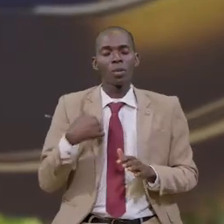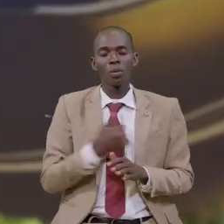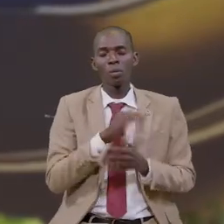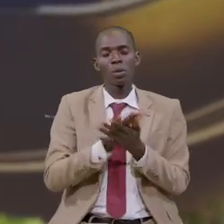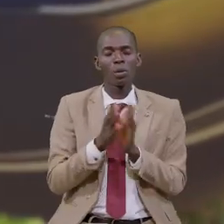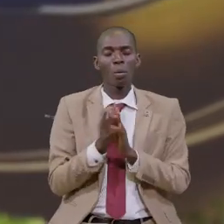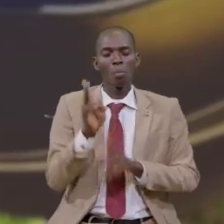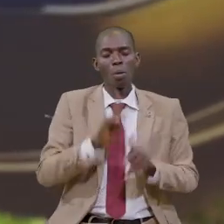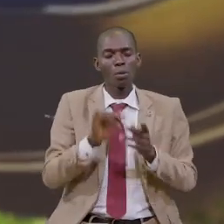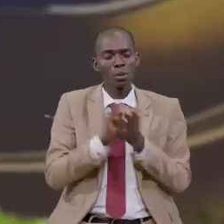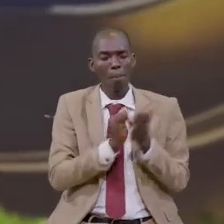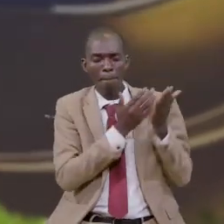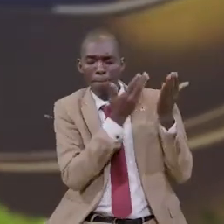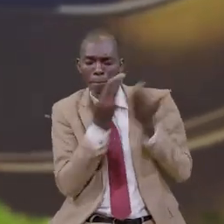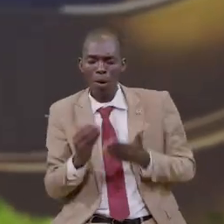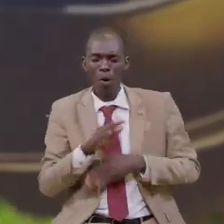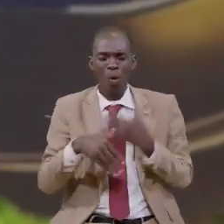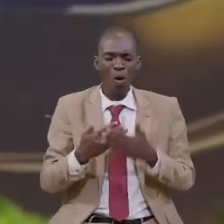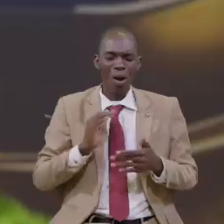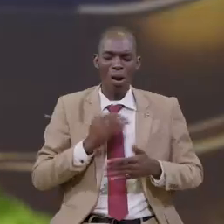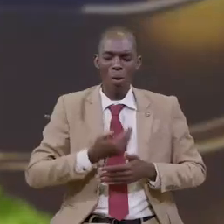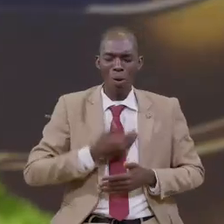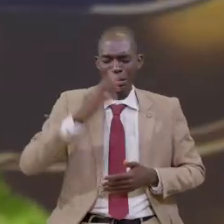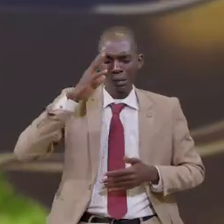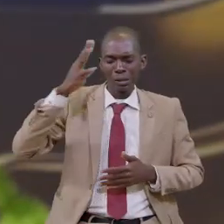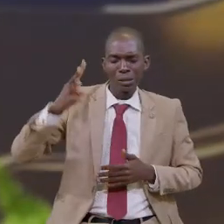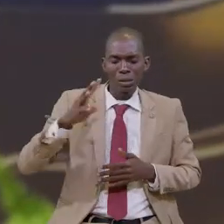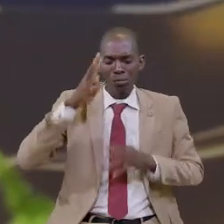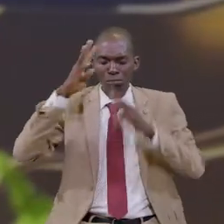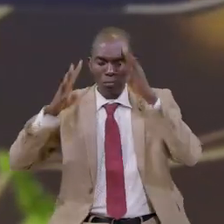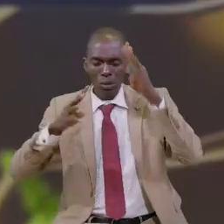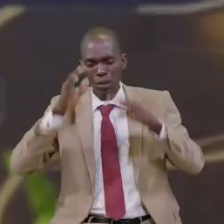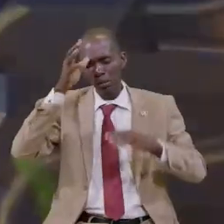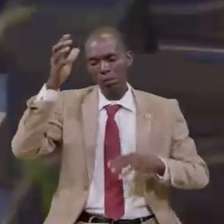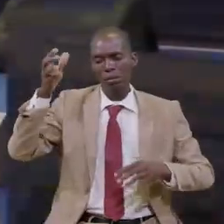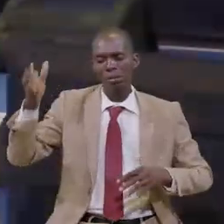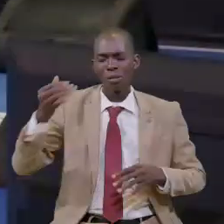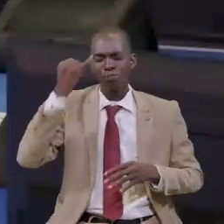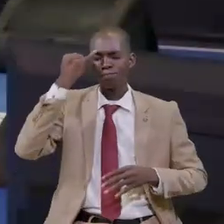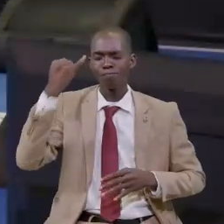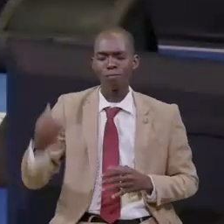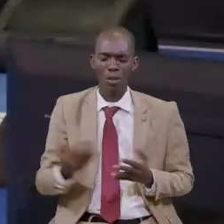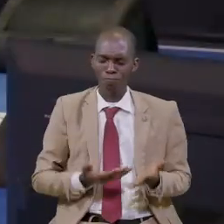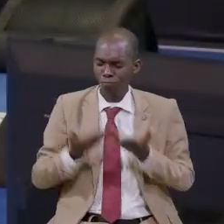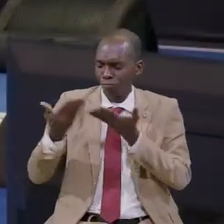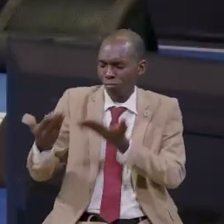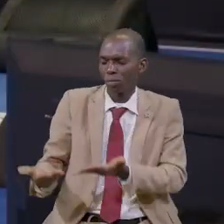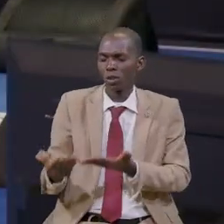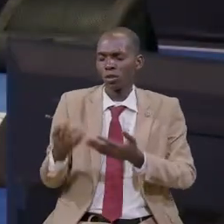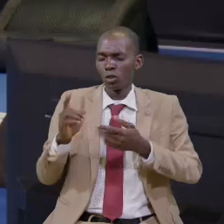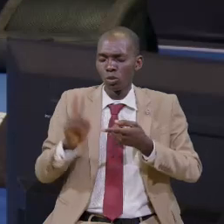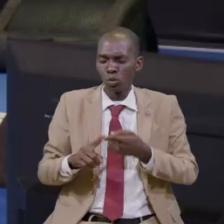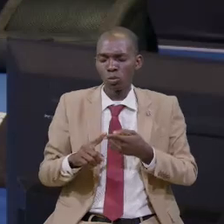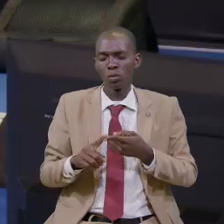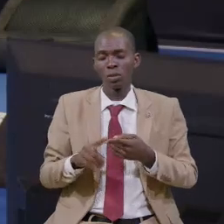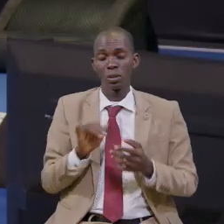all our intelligence, everything we have on the table. And Lord, through us, through each one